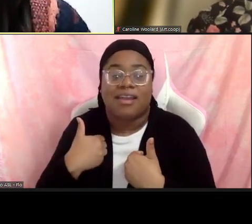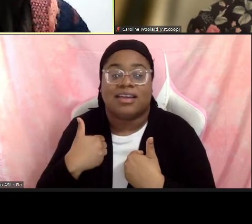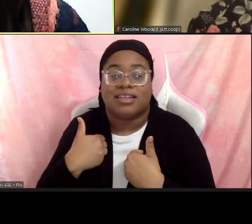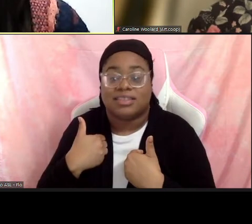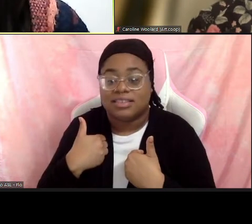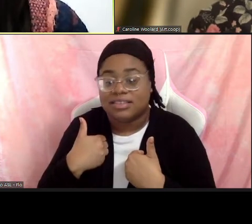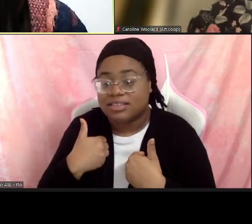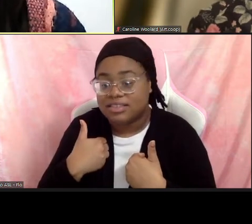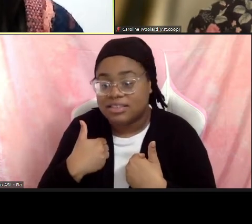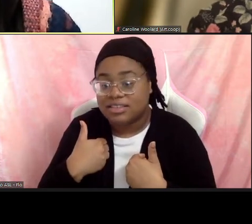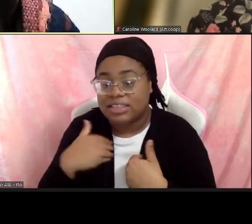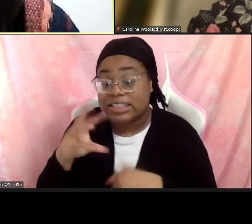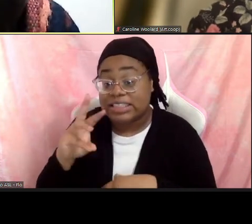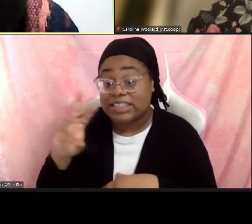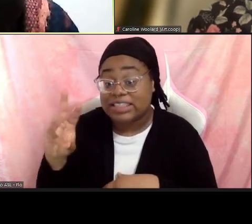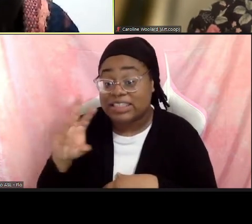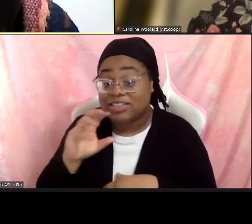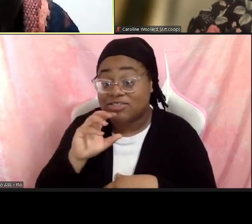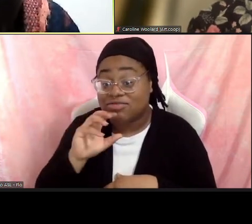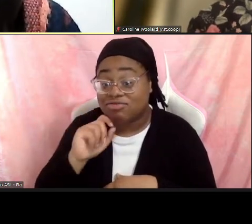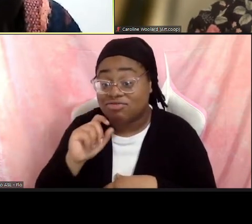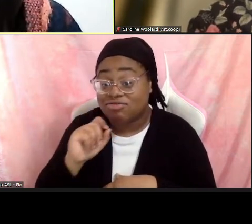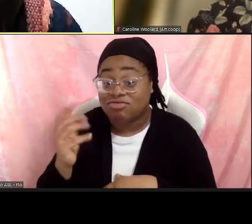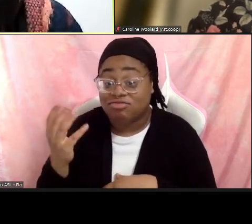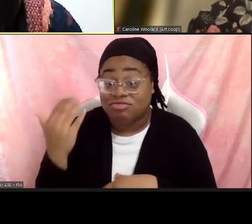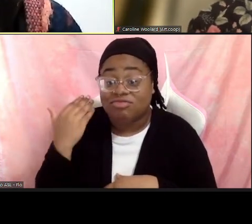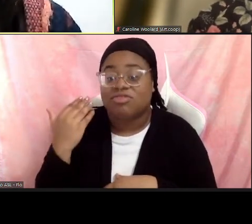66 years old, so it was founded in